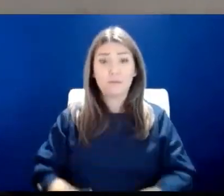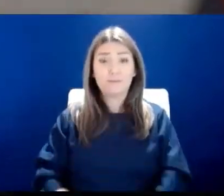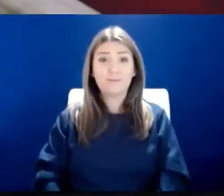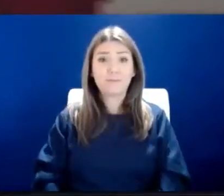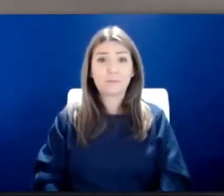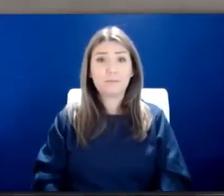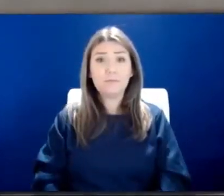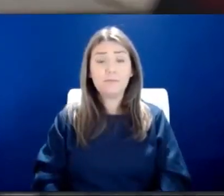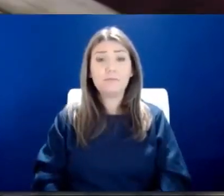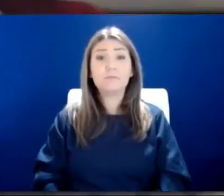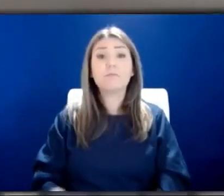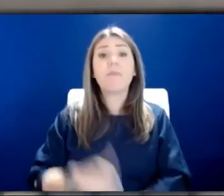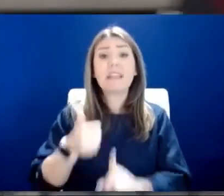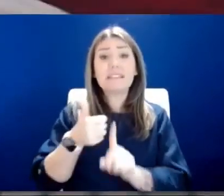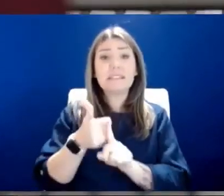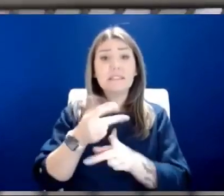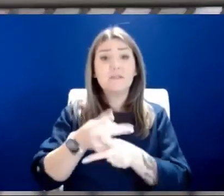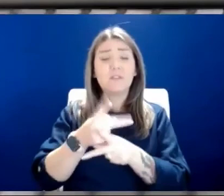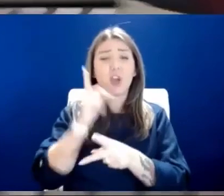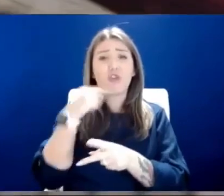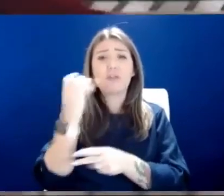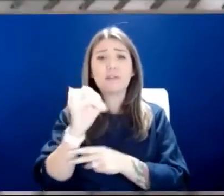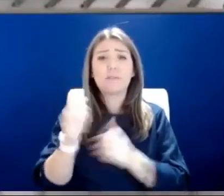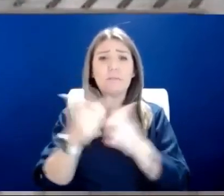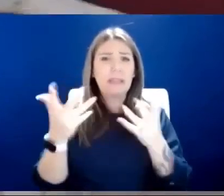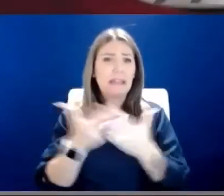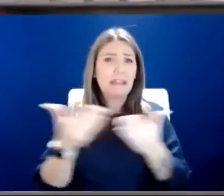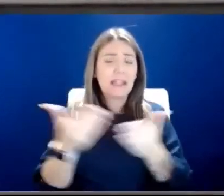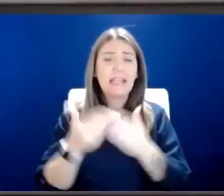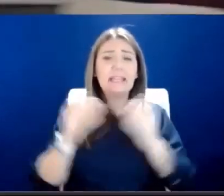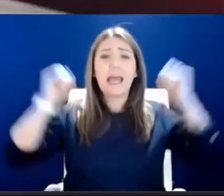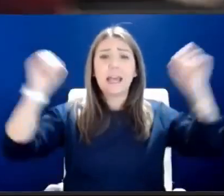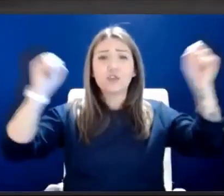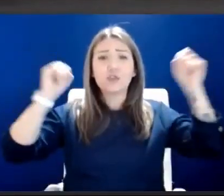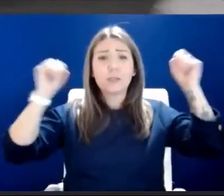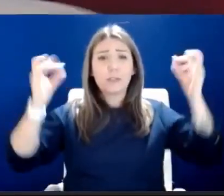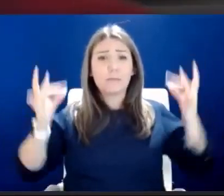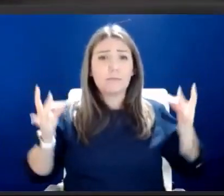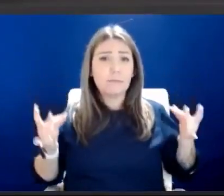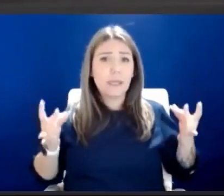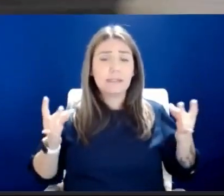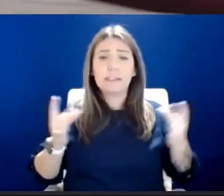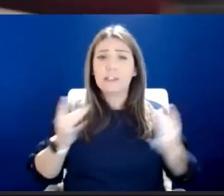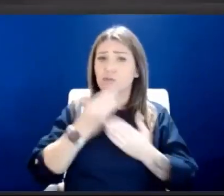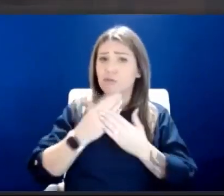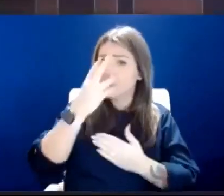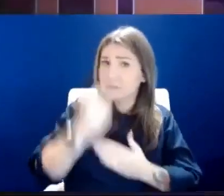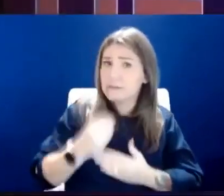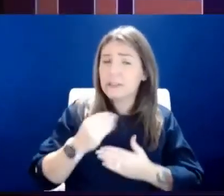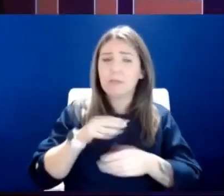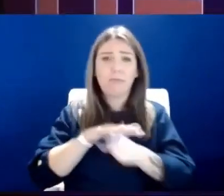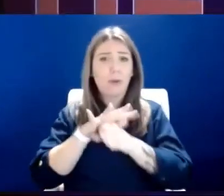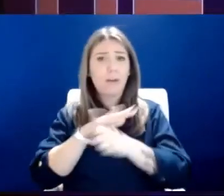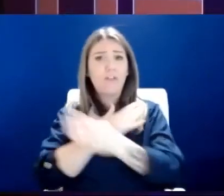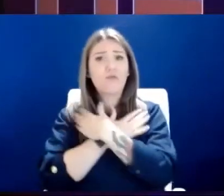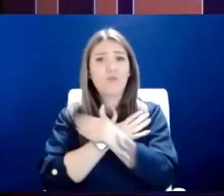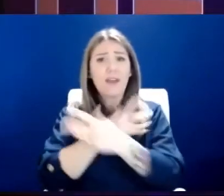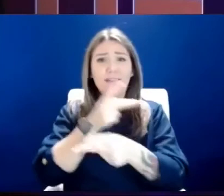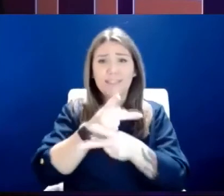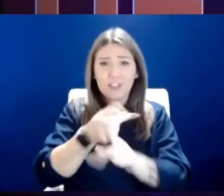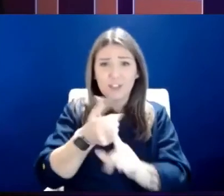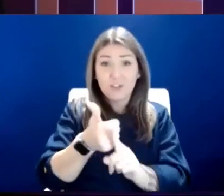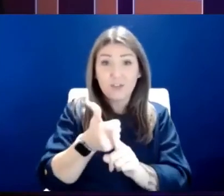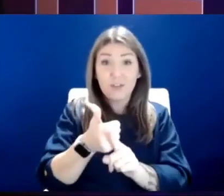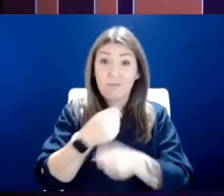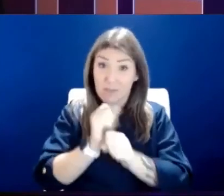Self-care looks like so many things: exercise, meditation, good sleep, getting enough rest, taking care of yourselves. So be sure to do